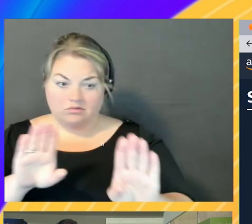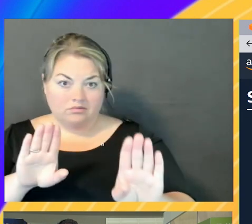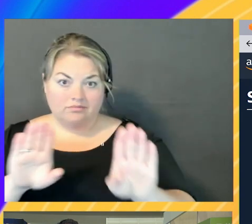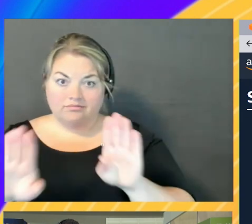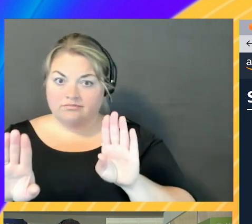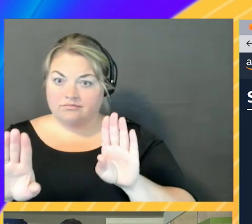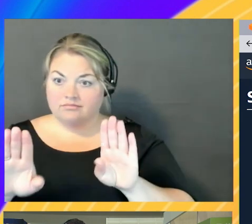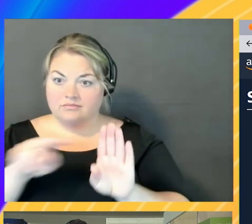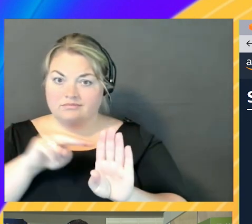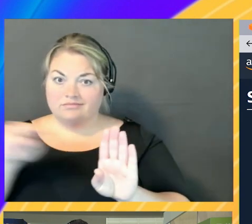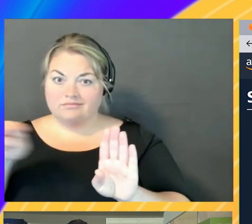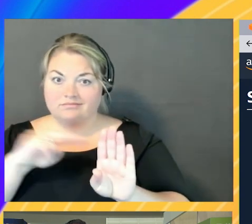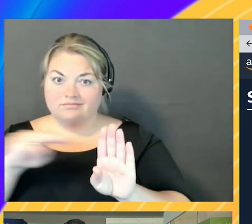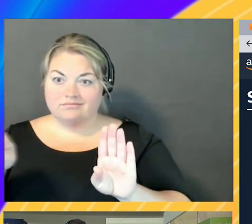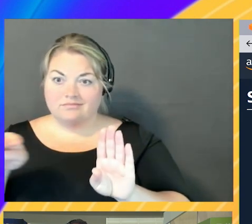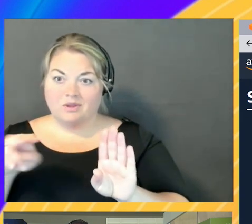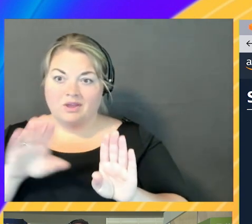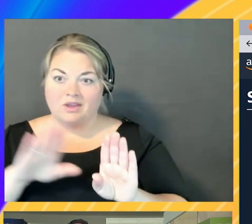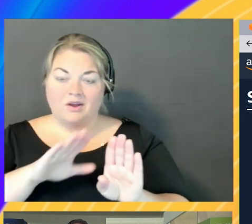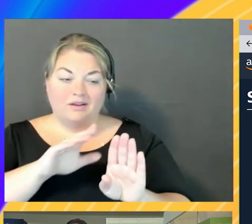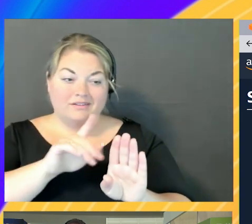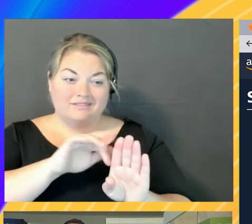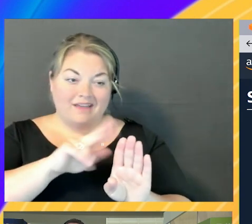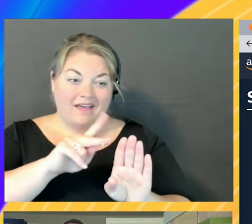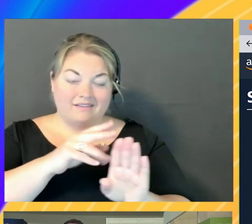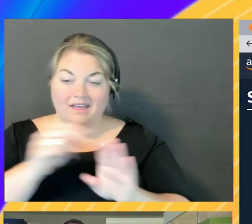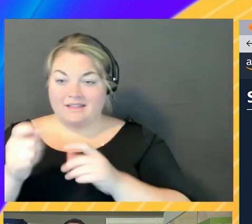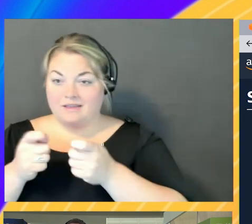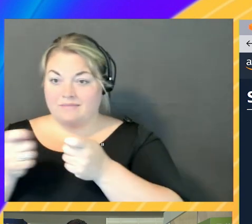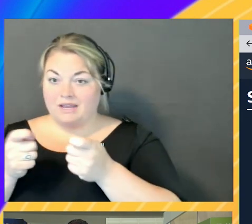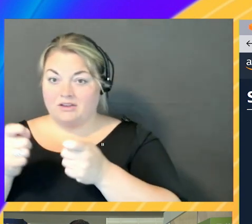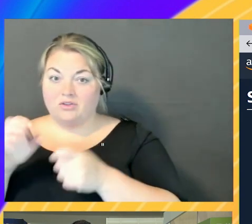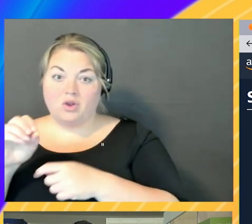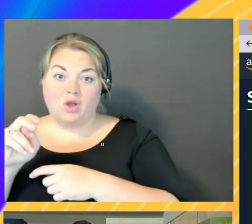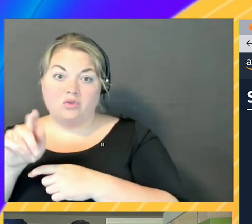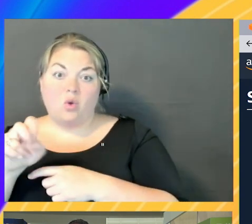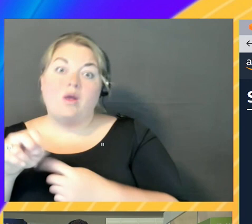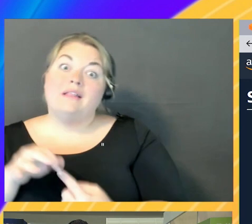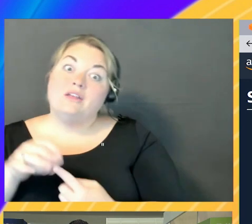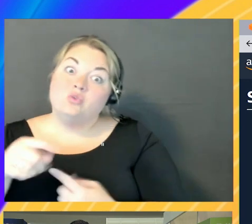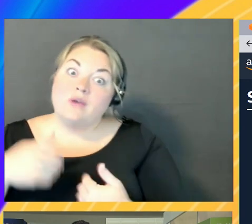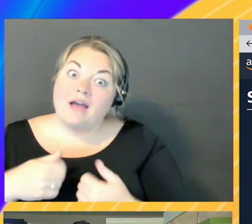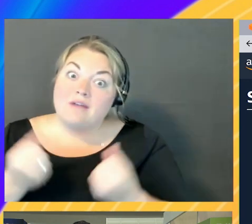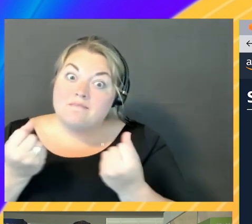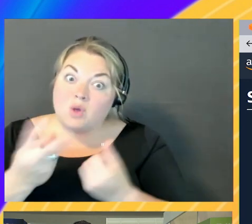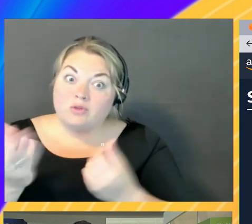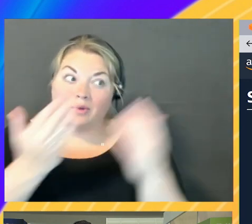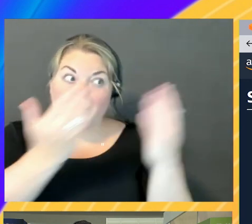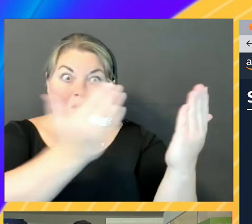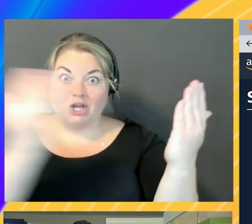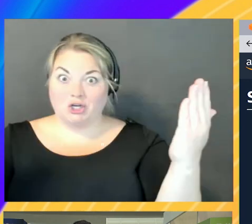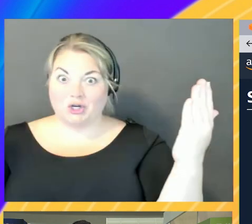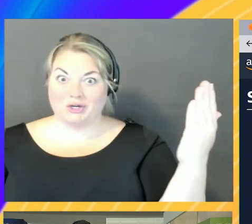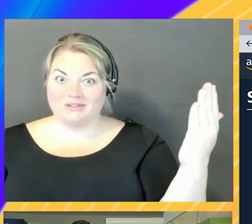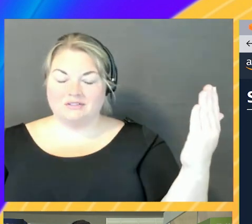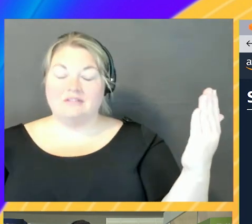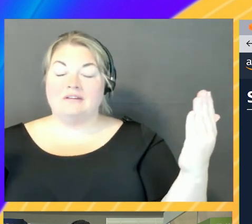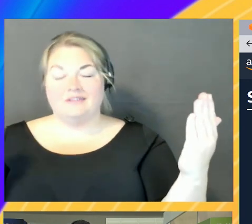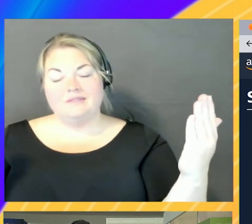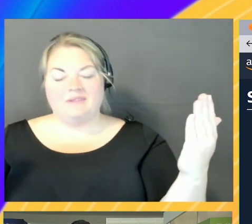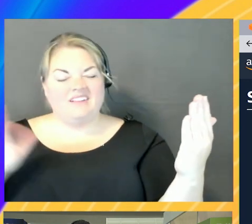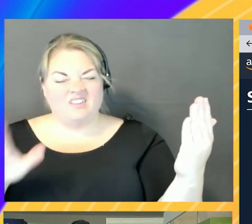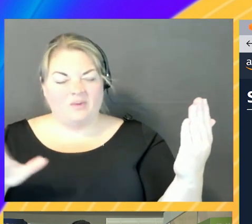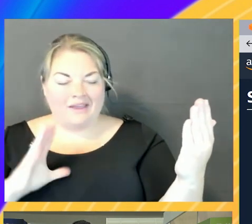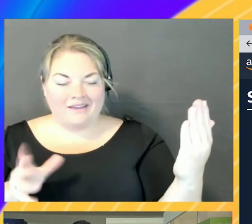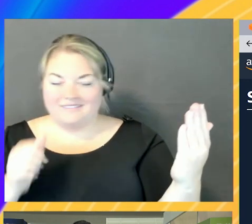your management console tab, unless you have multiple monitors. I don't, but it's okay. Not everyone does. So create a new file and save